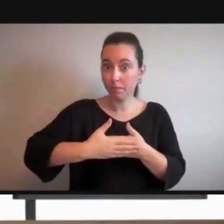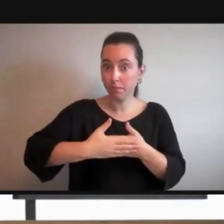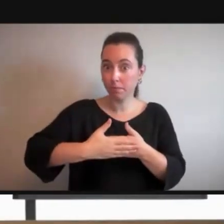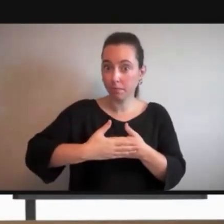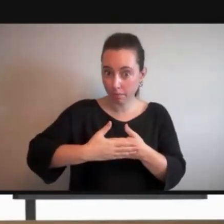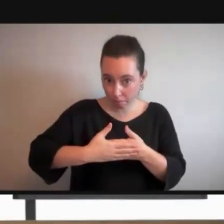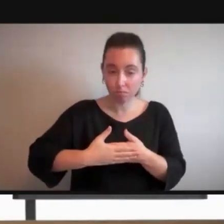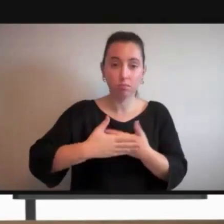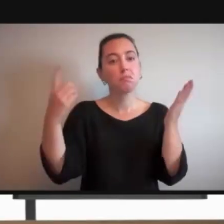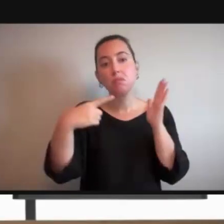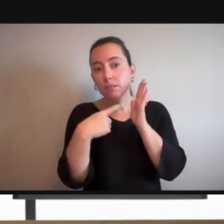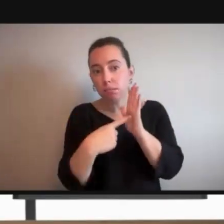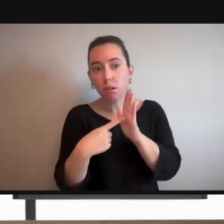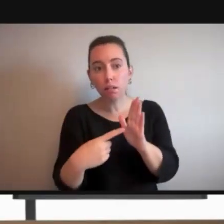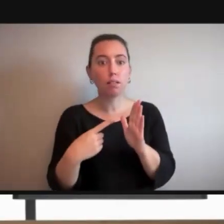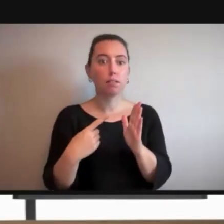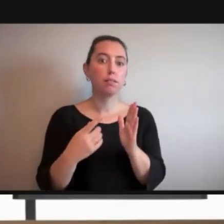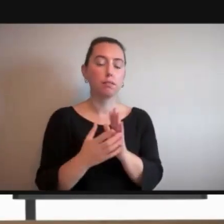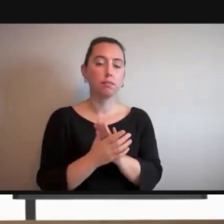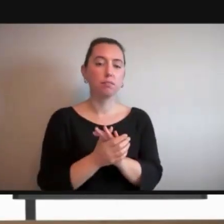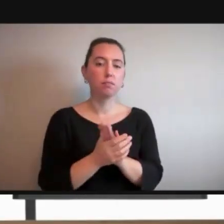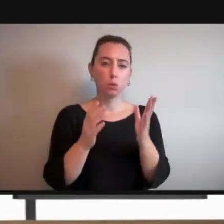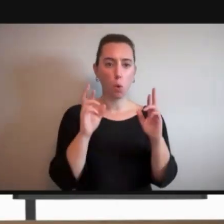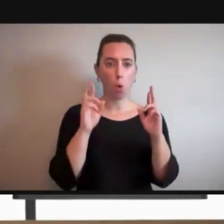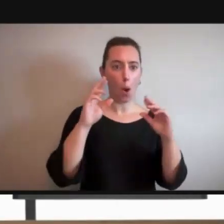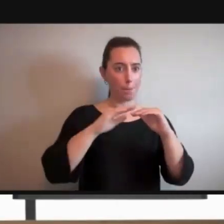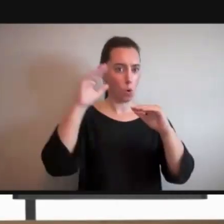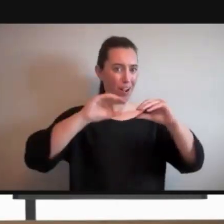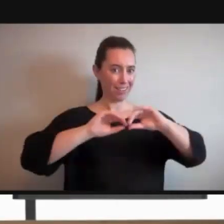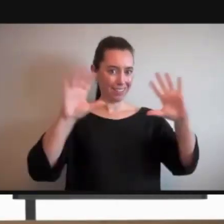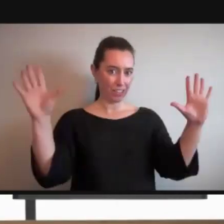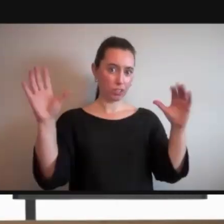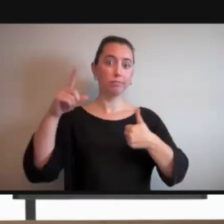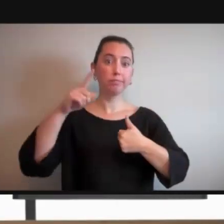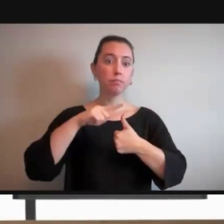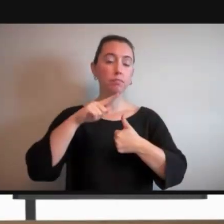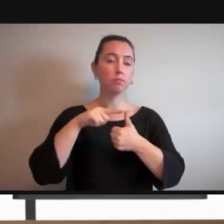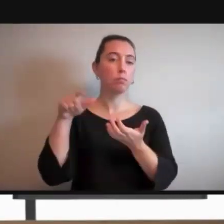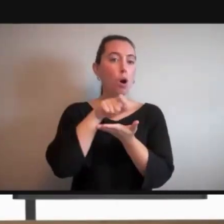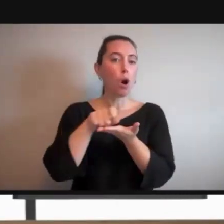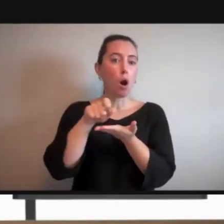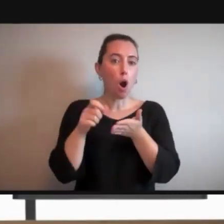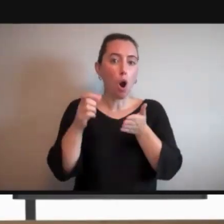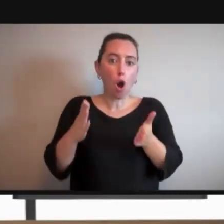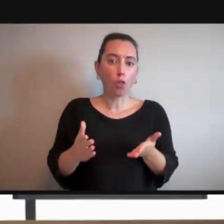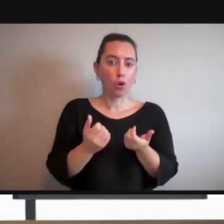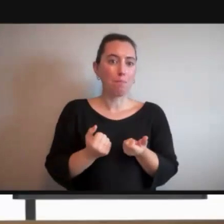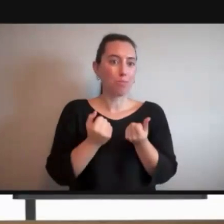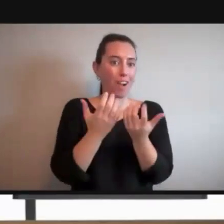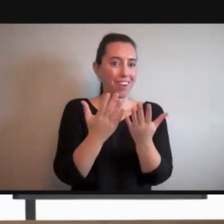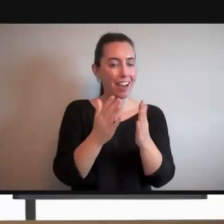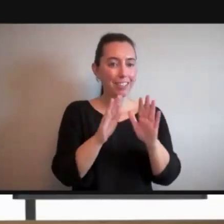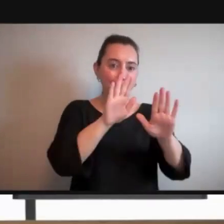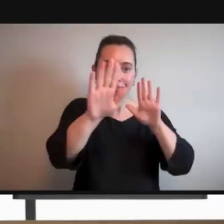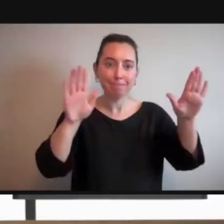Some examples to make that a bit more clear is, for example, author-provided custom color schemes, you know, these